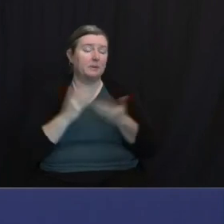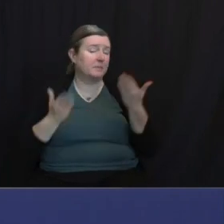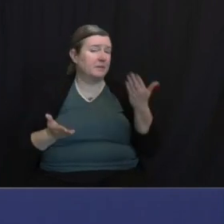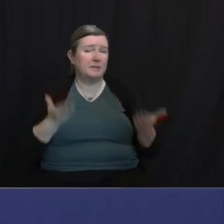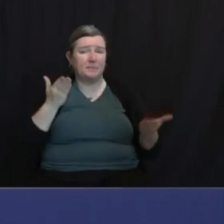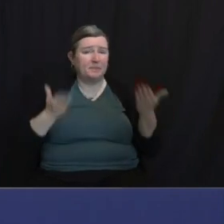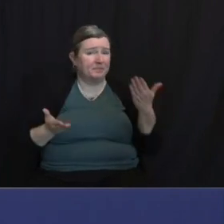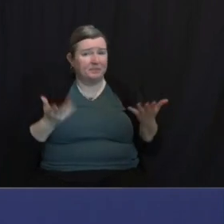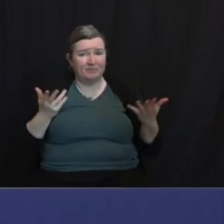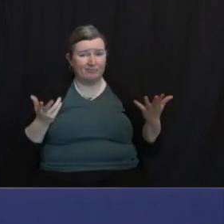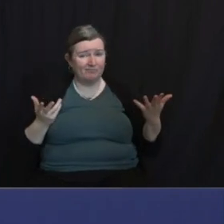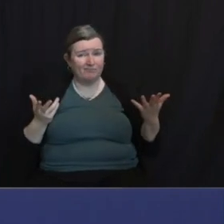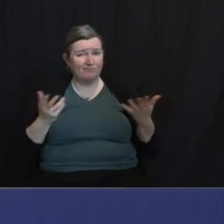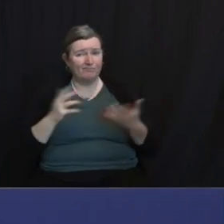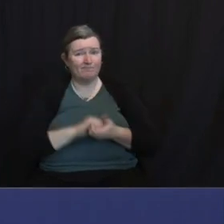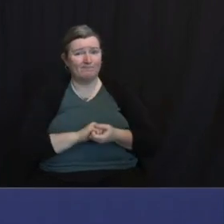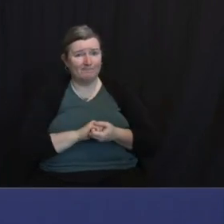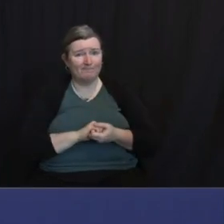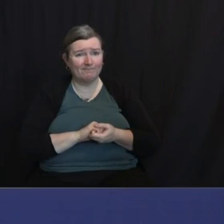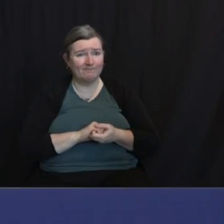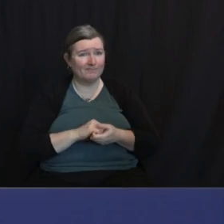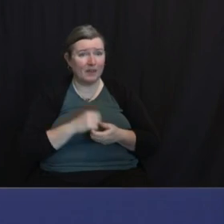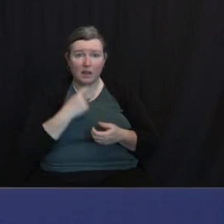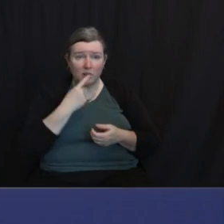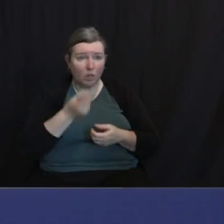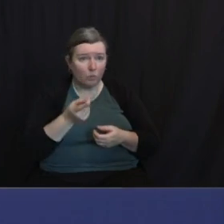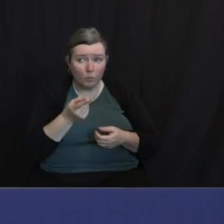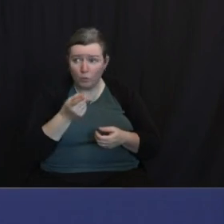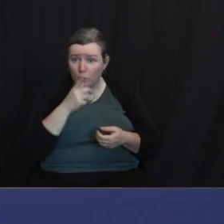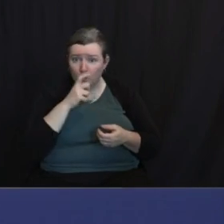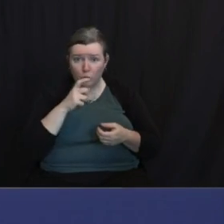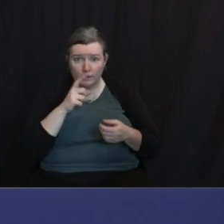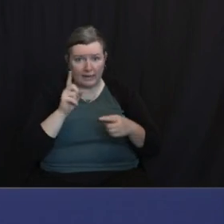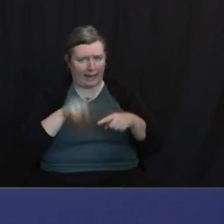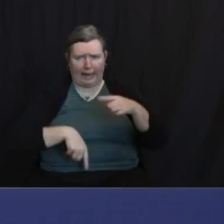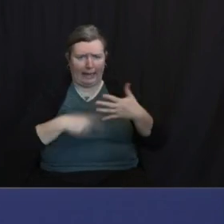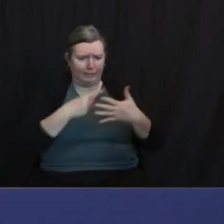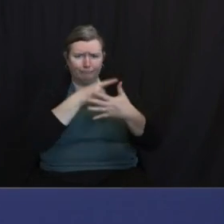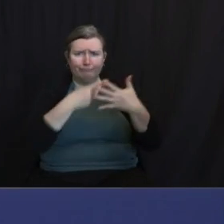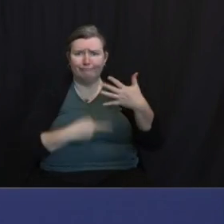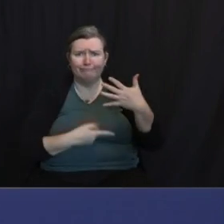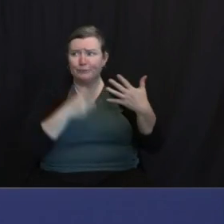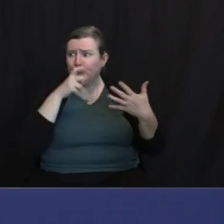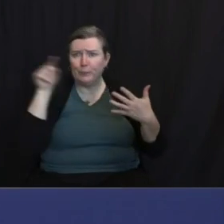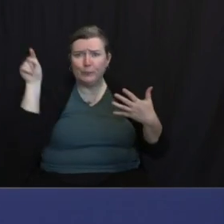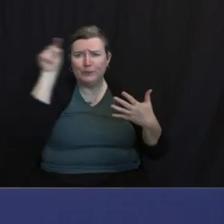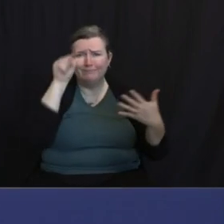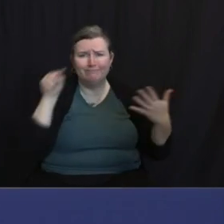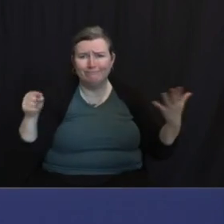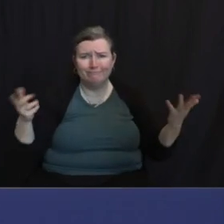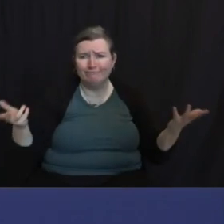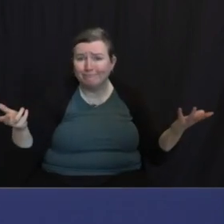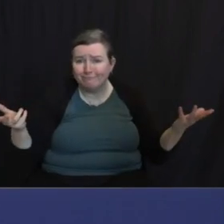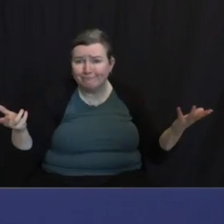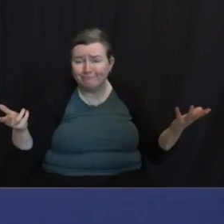sit here today, who they are, but that's not to say that there were not operators who did not do the right thing here. Thank